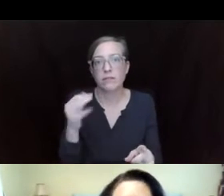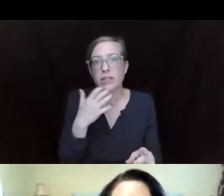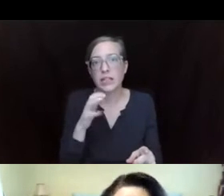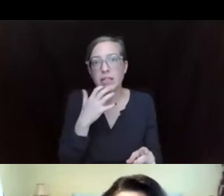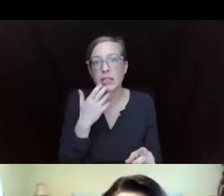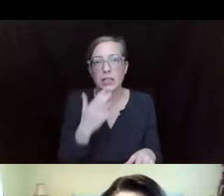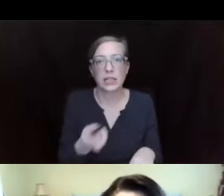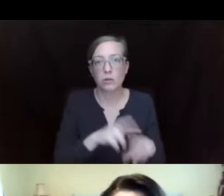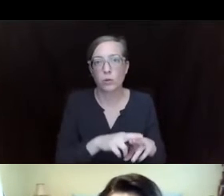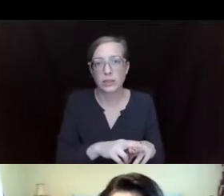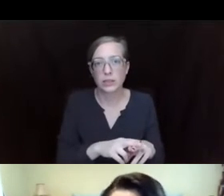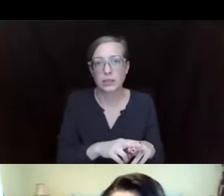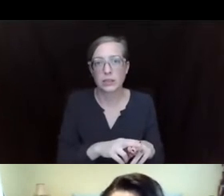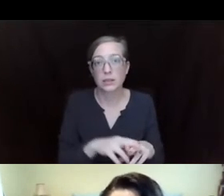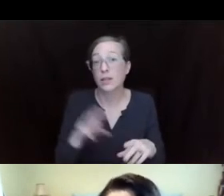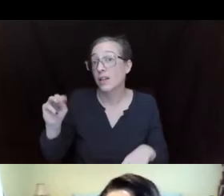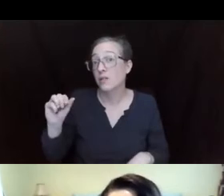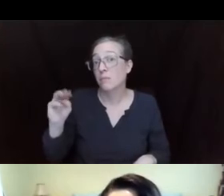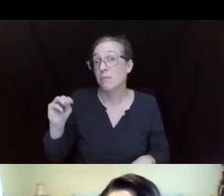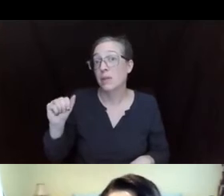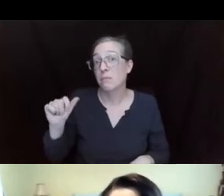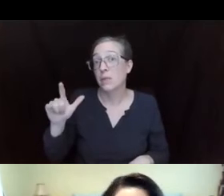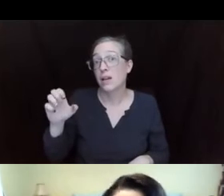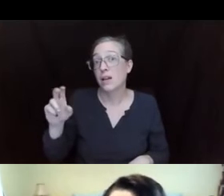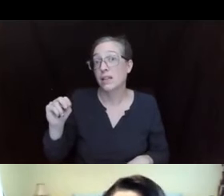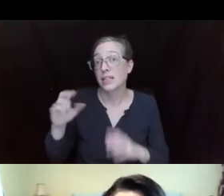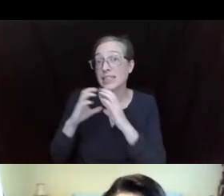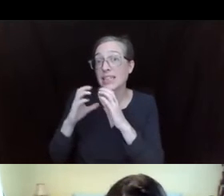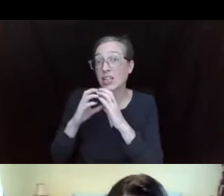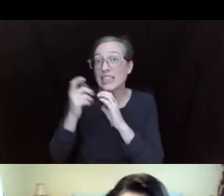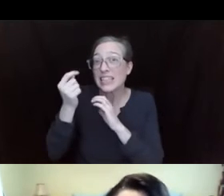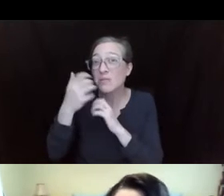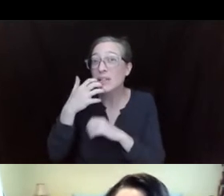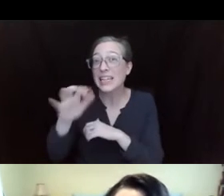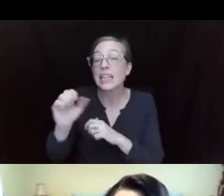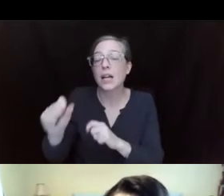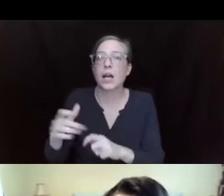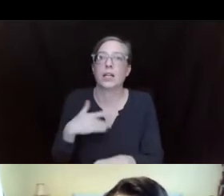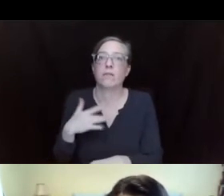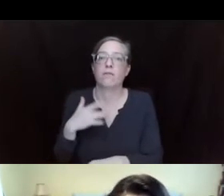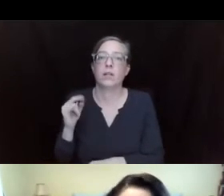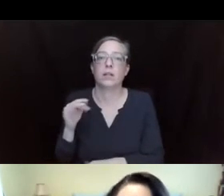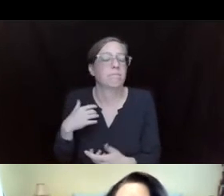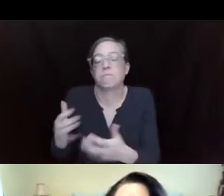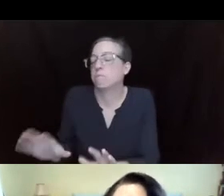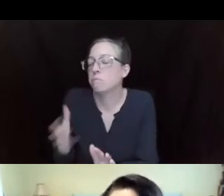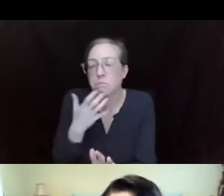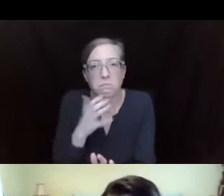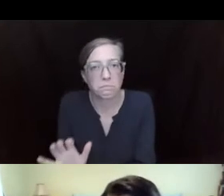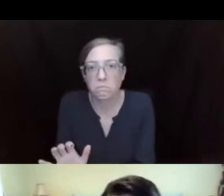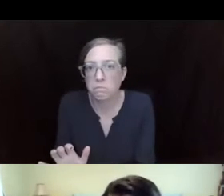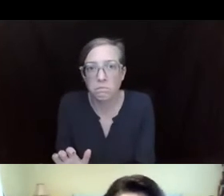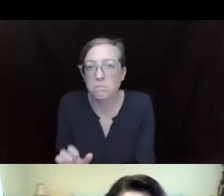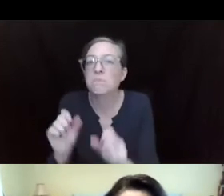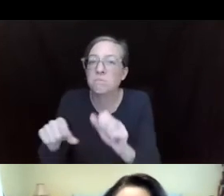fragile, or mammalian cells, a little bit of heat and I will kill them. So I don't want the heat because it denatures proteins and it can also